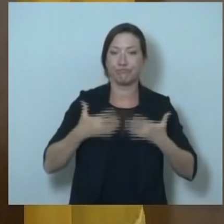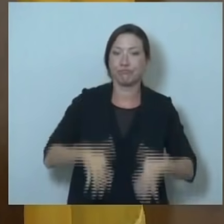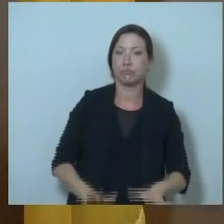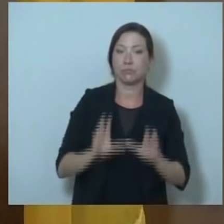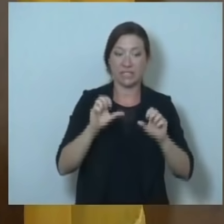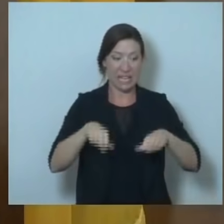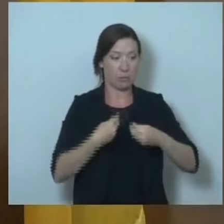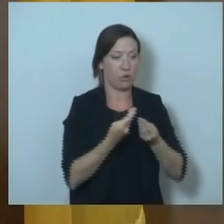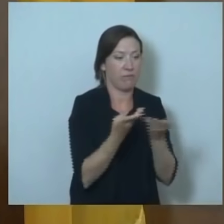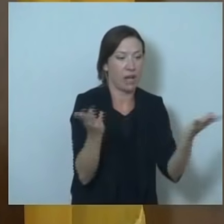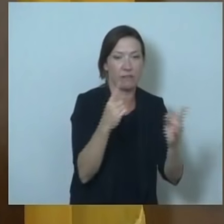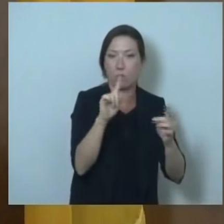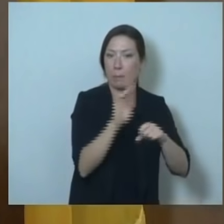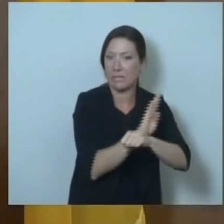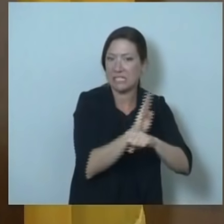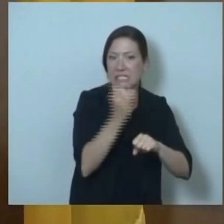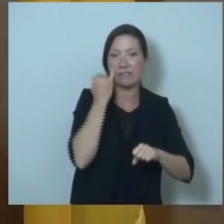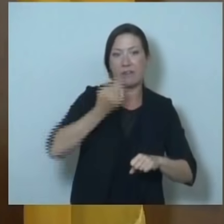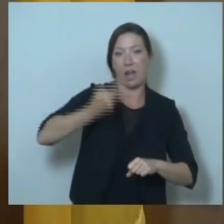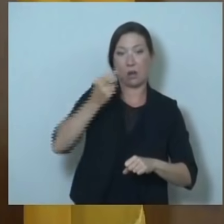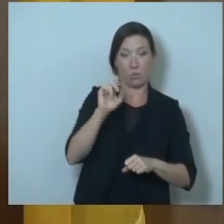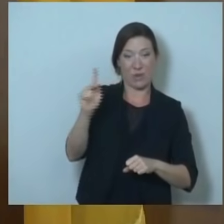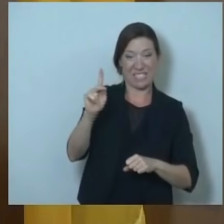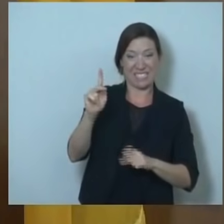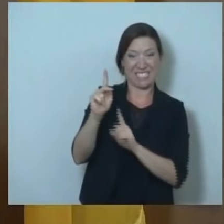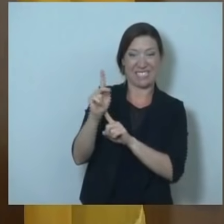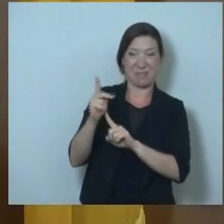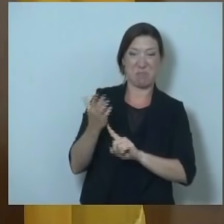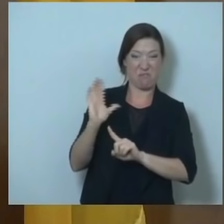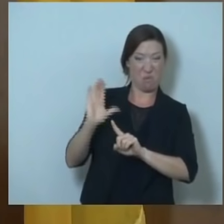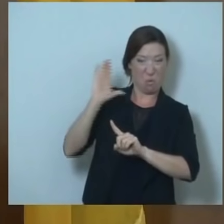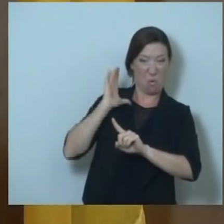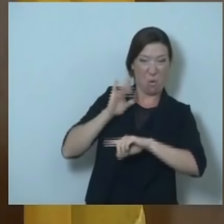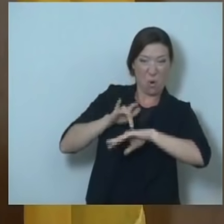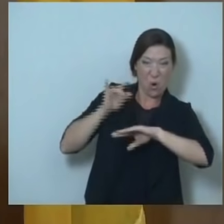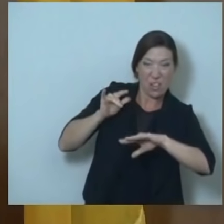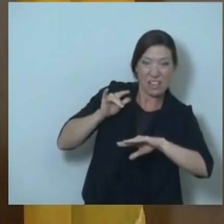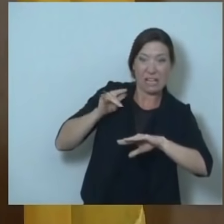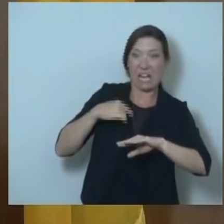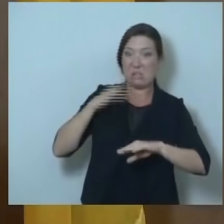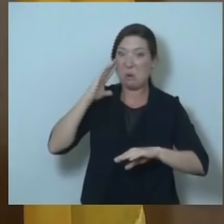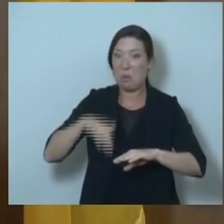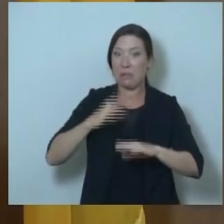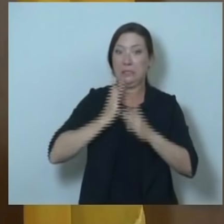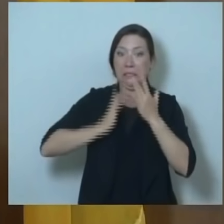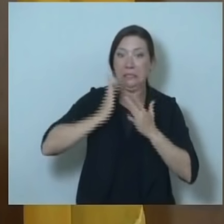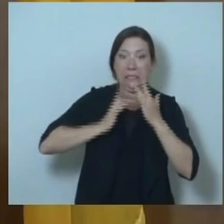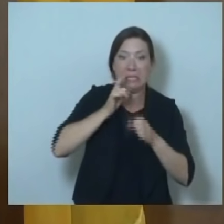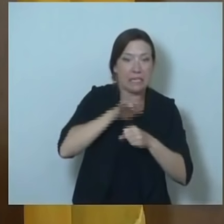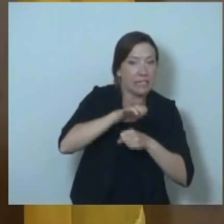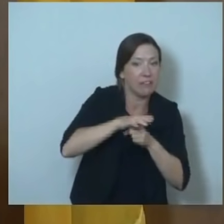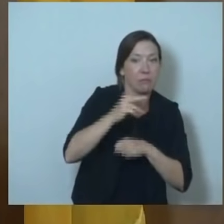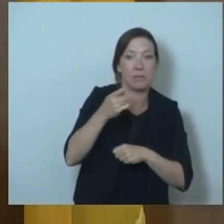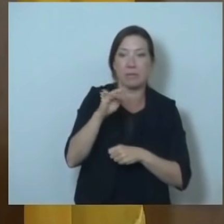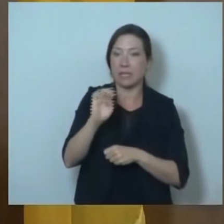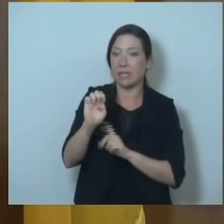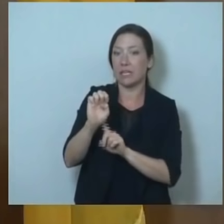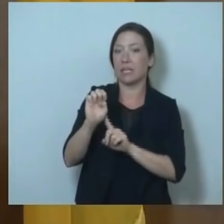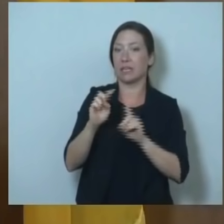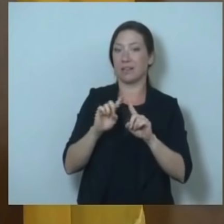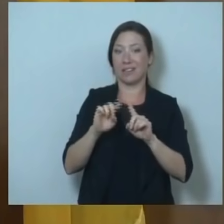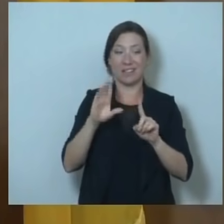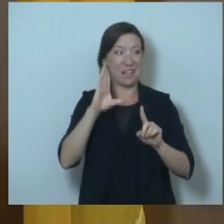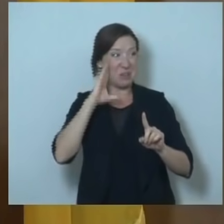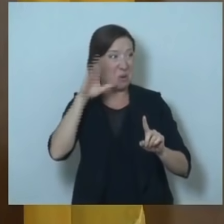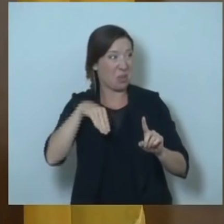industries that needed our assistance, particularly early on when you could not get it. I know everyone, I expect that certainly the